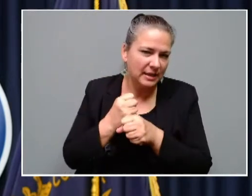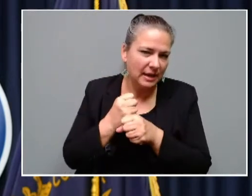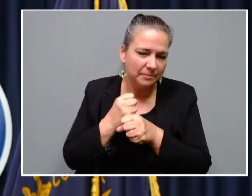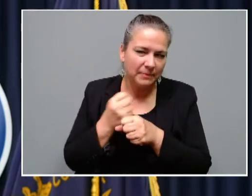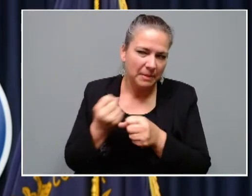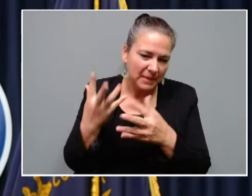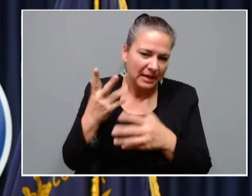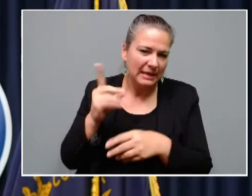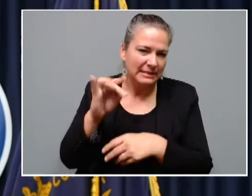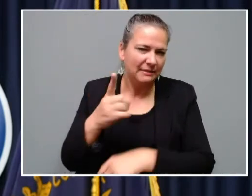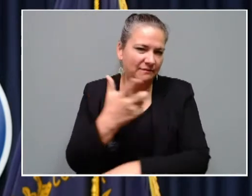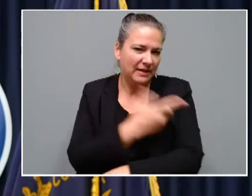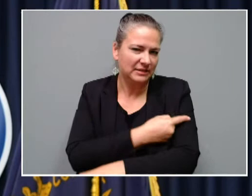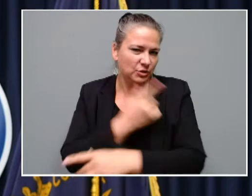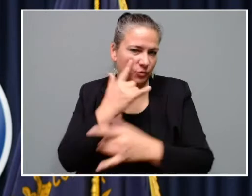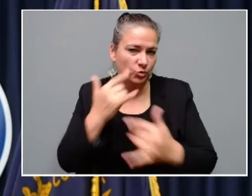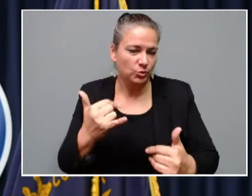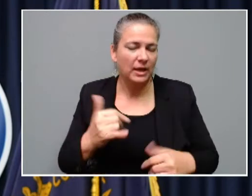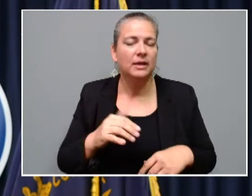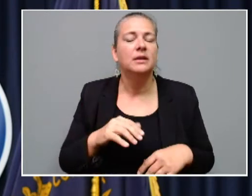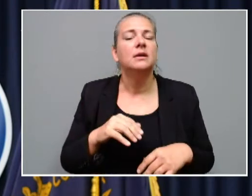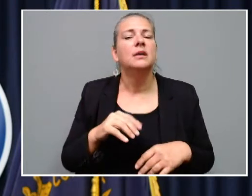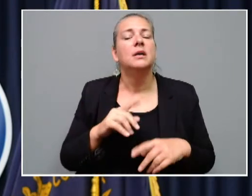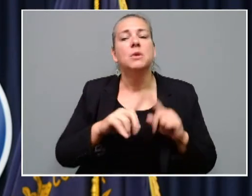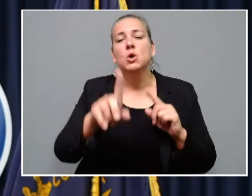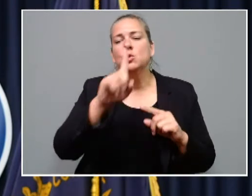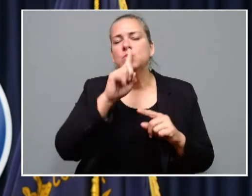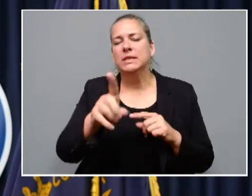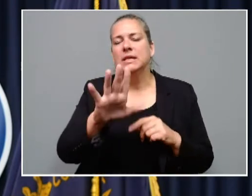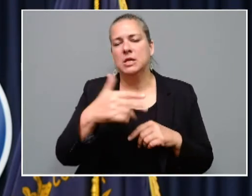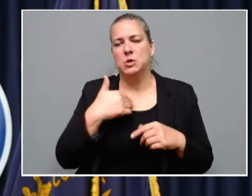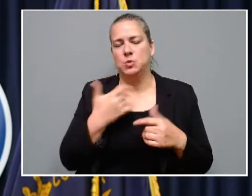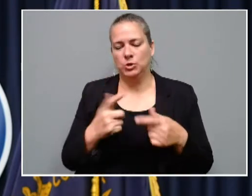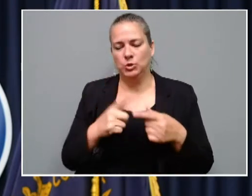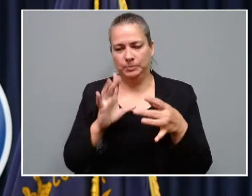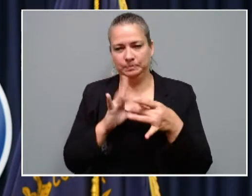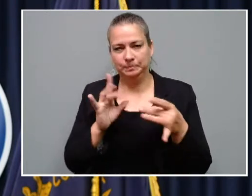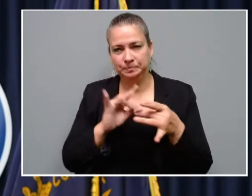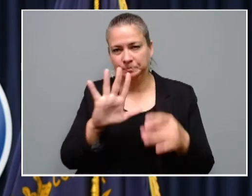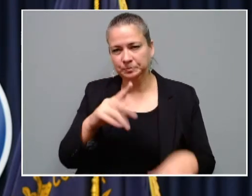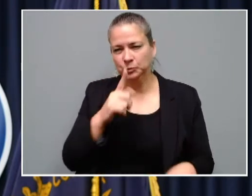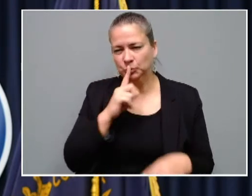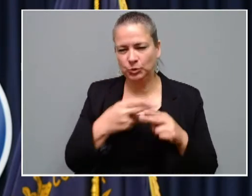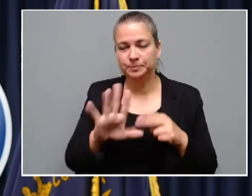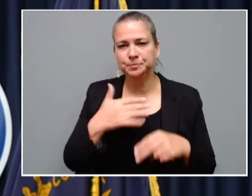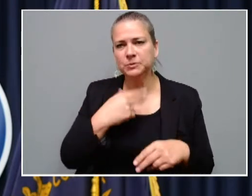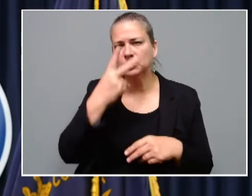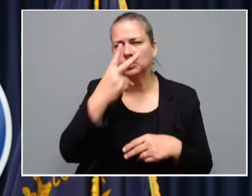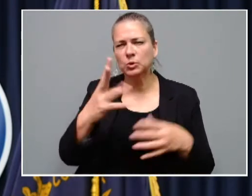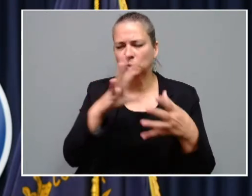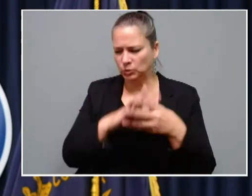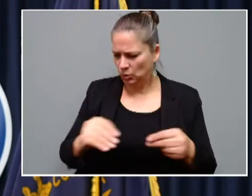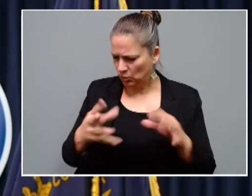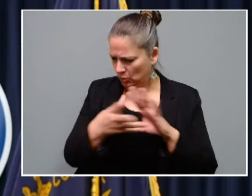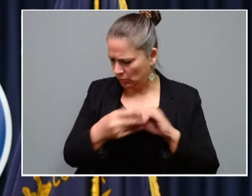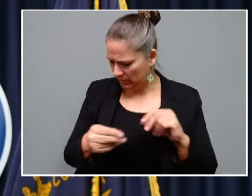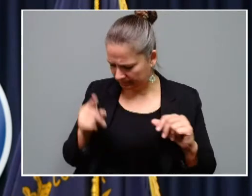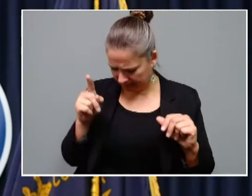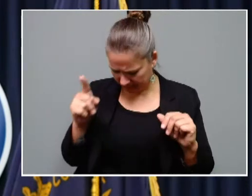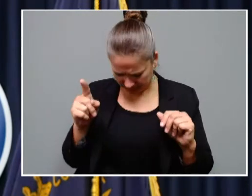I would comment just real briefly that I saw a story talking about an analysis